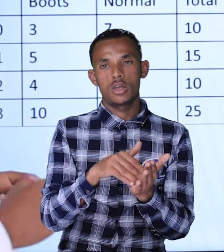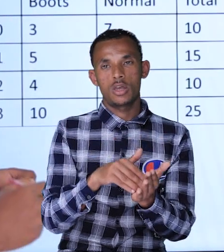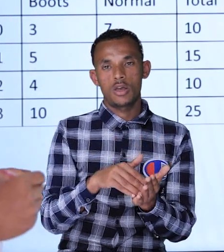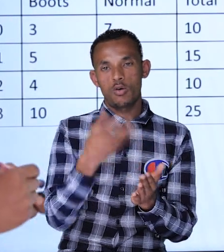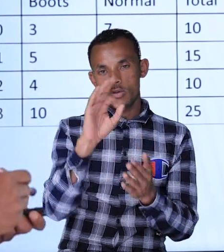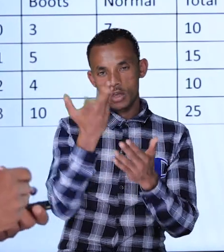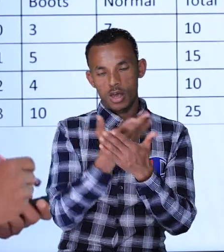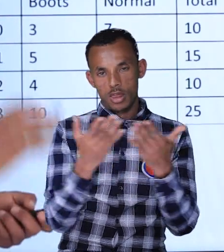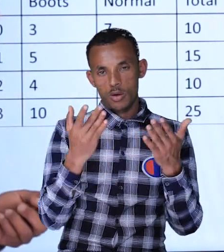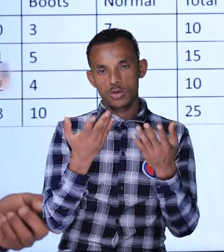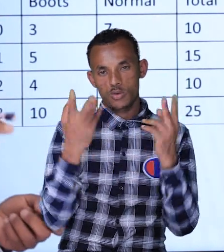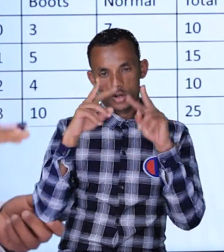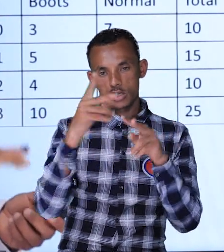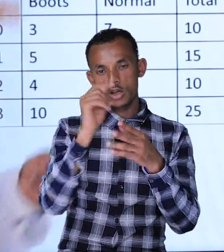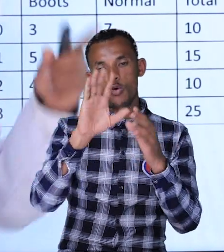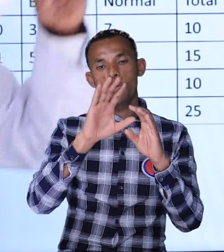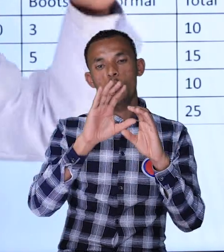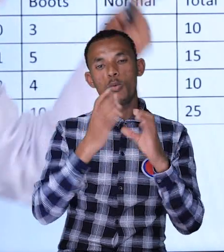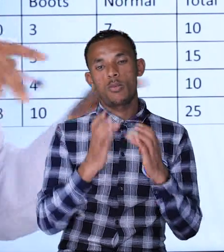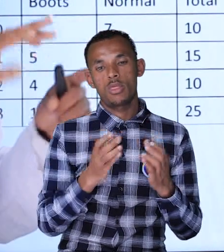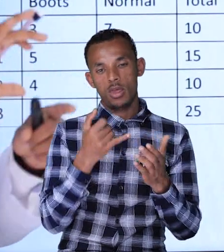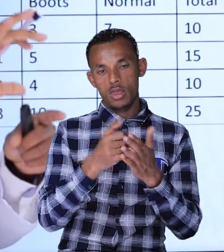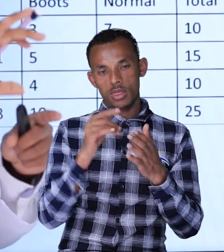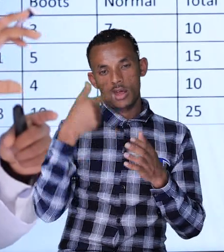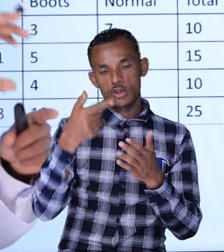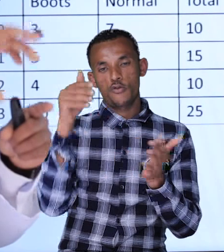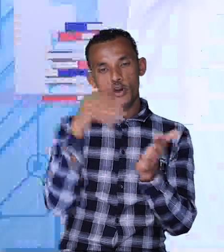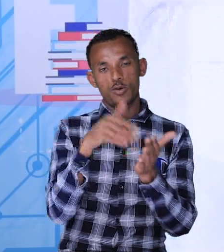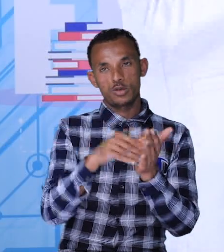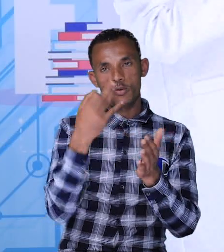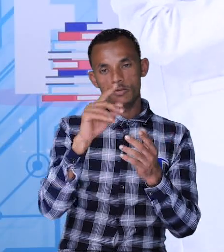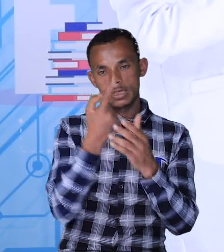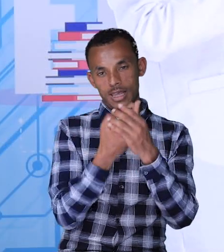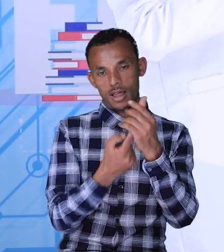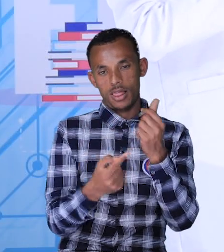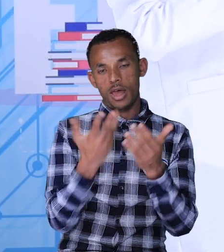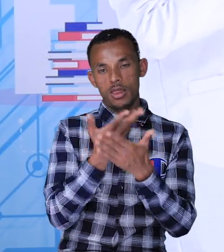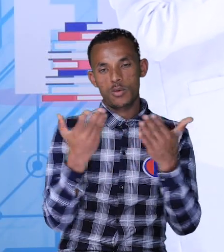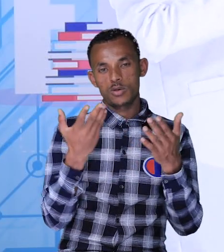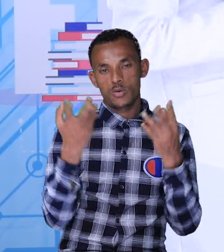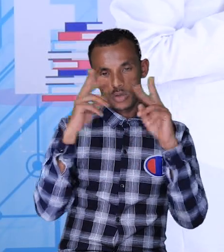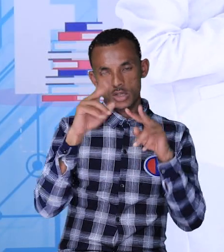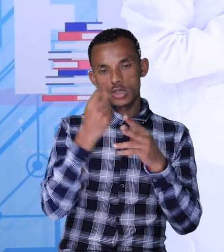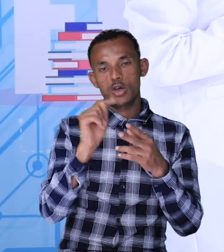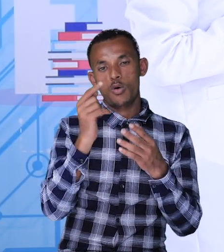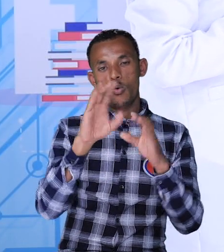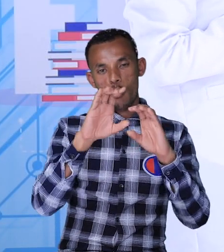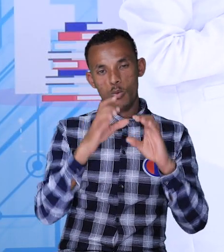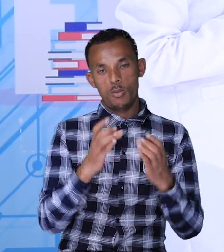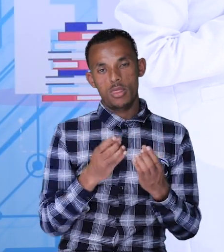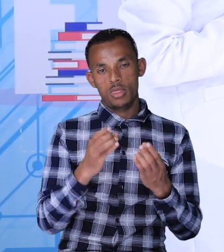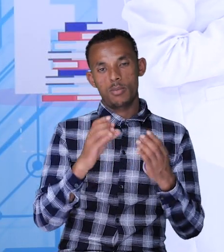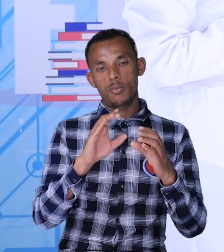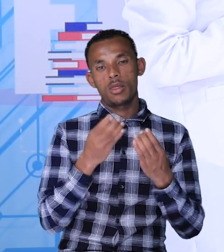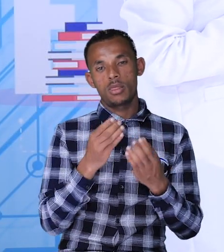item without considering the component. Simply, it tells you the frequency of a single item without considering the component